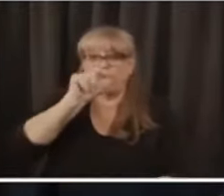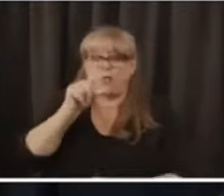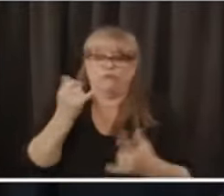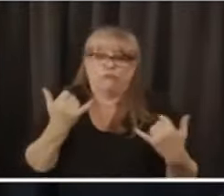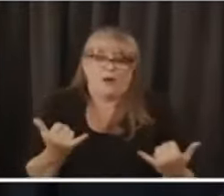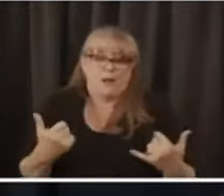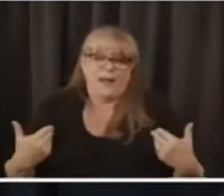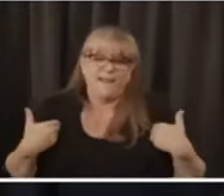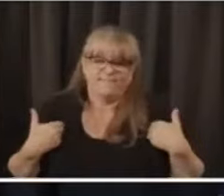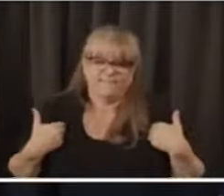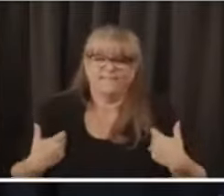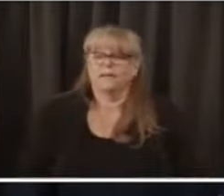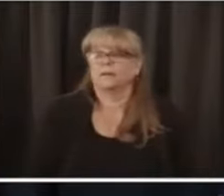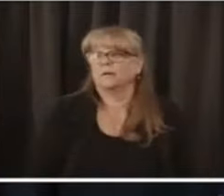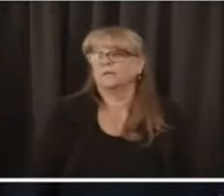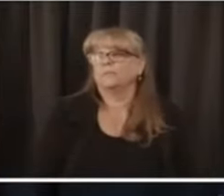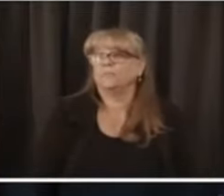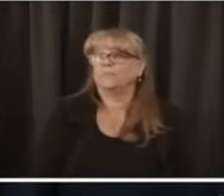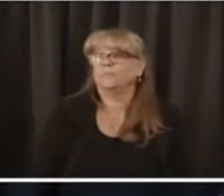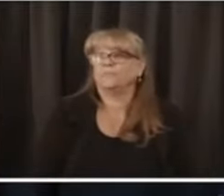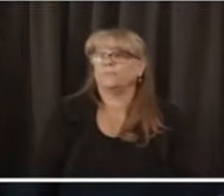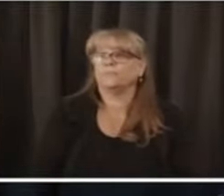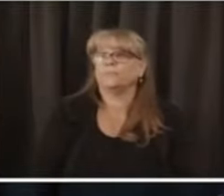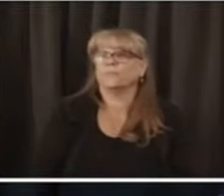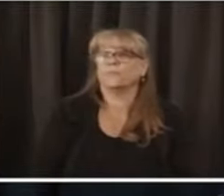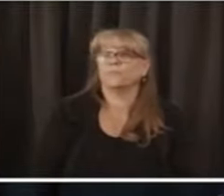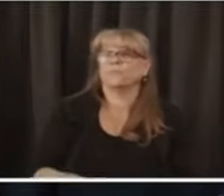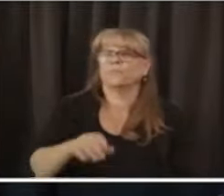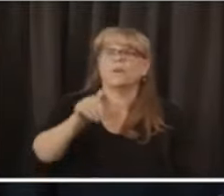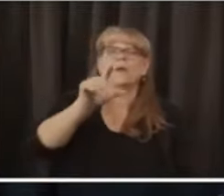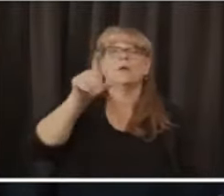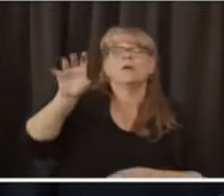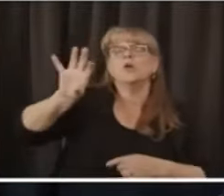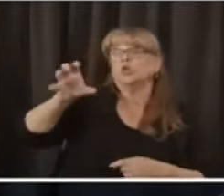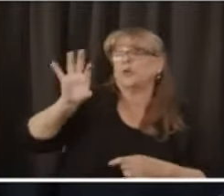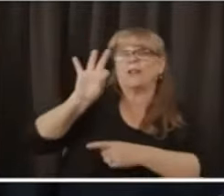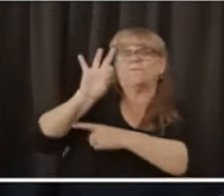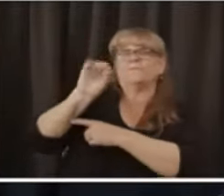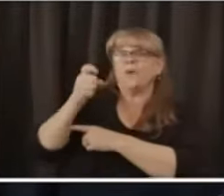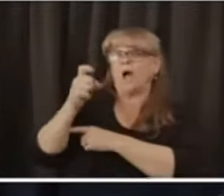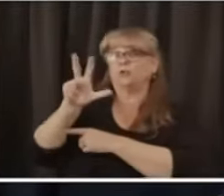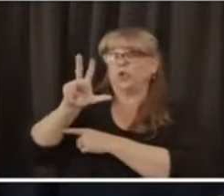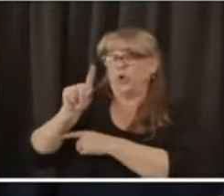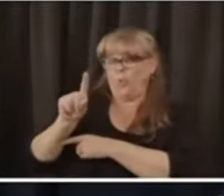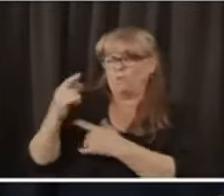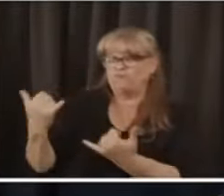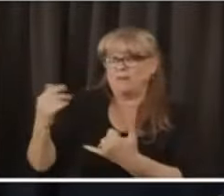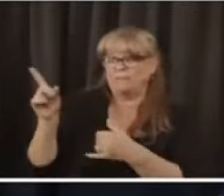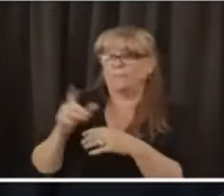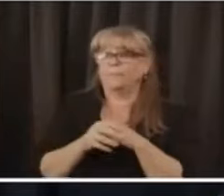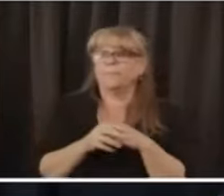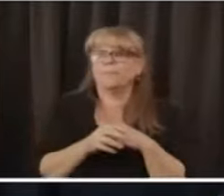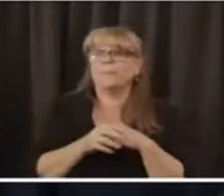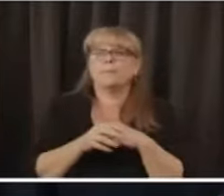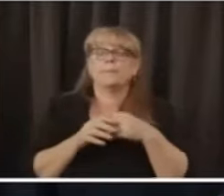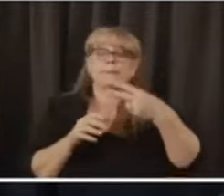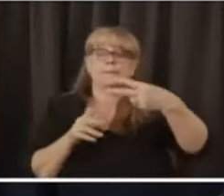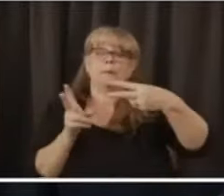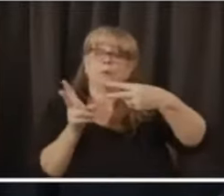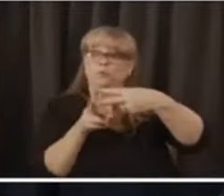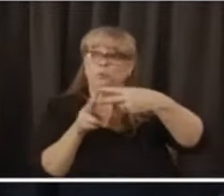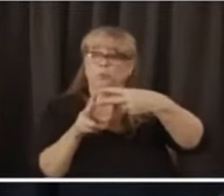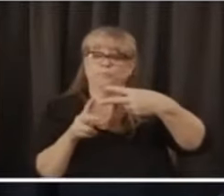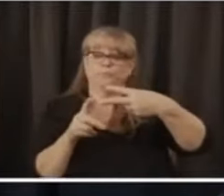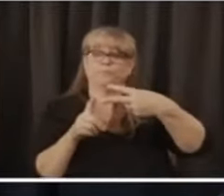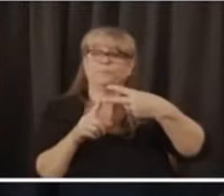Hey, Governor, this is Gabrielle from Fox 31. I have 2 quick questions for you. The first being, just wanted to check on